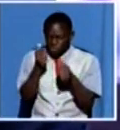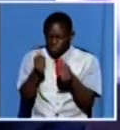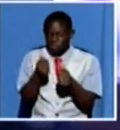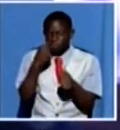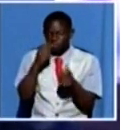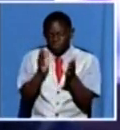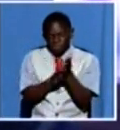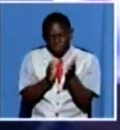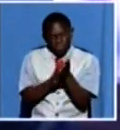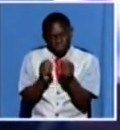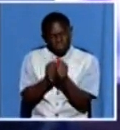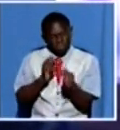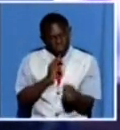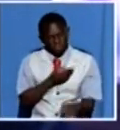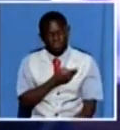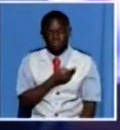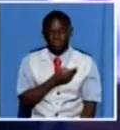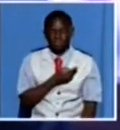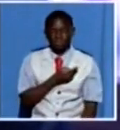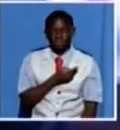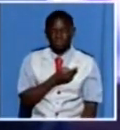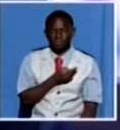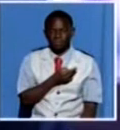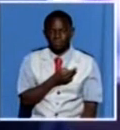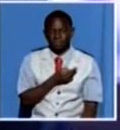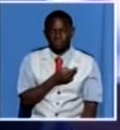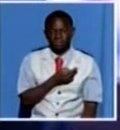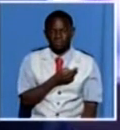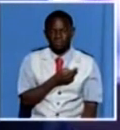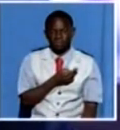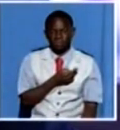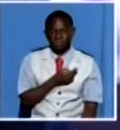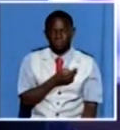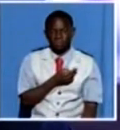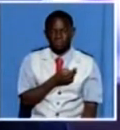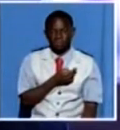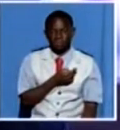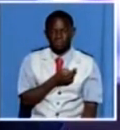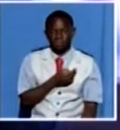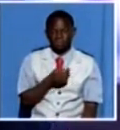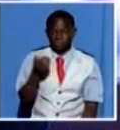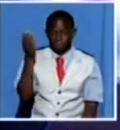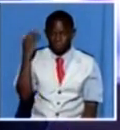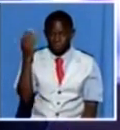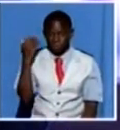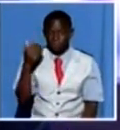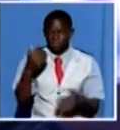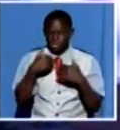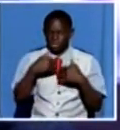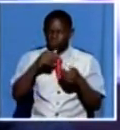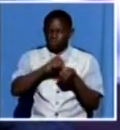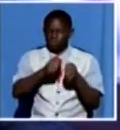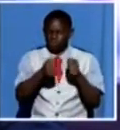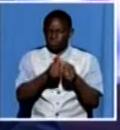some staff bad elements whom we identified in accounting department, and one from HR. We fired them